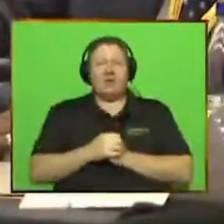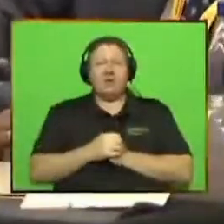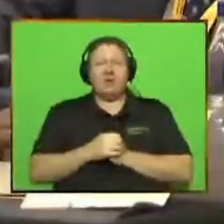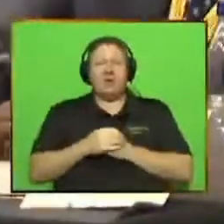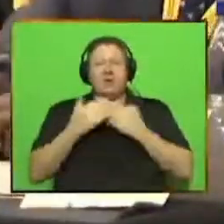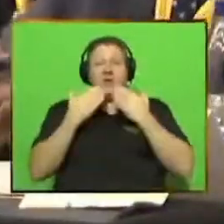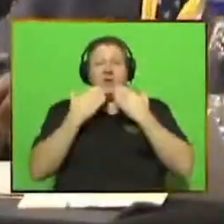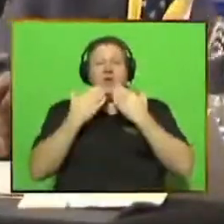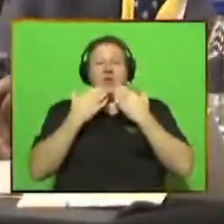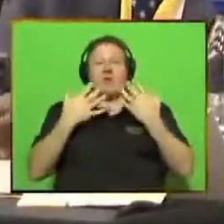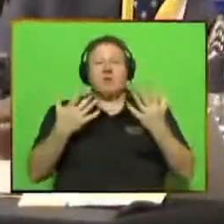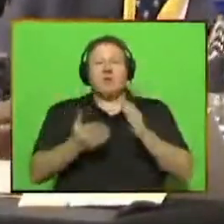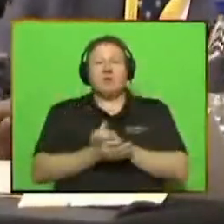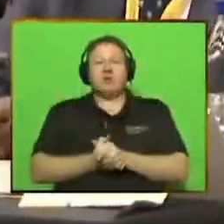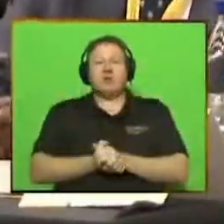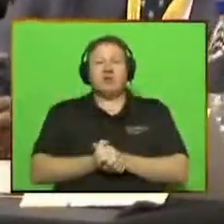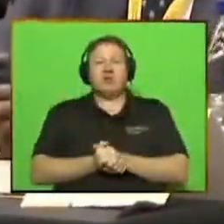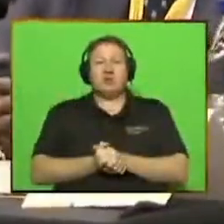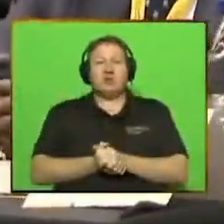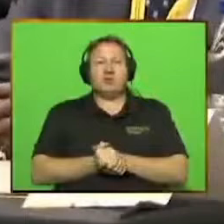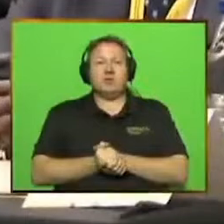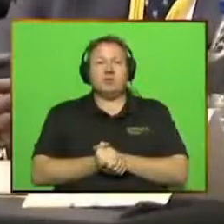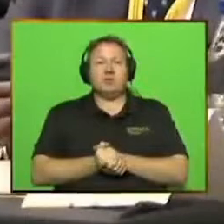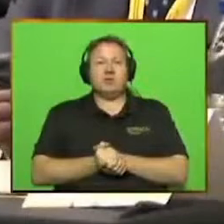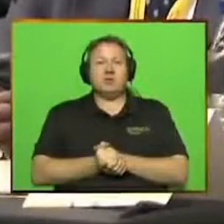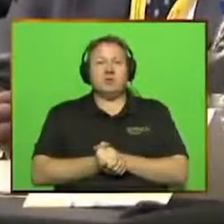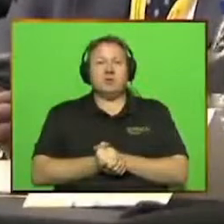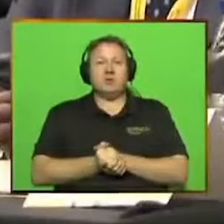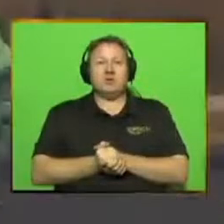Thank you very much.